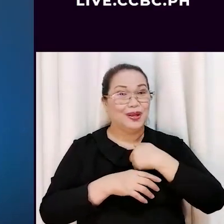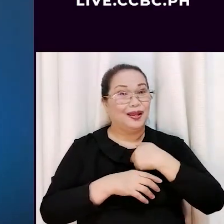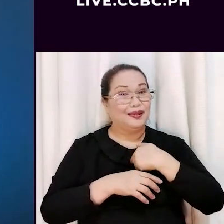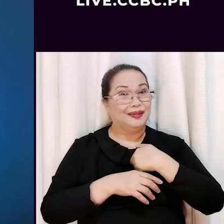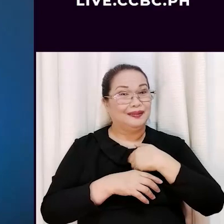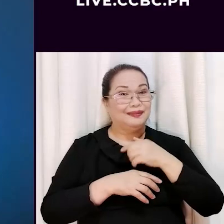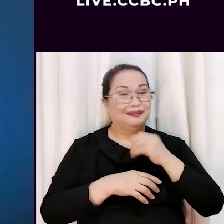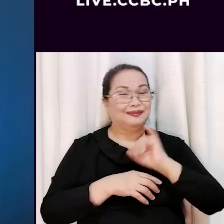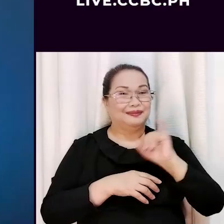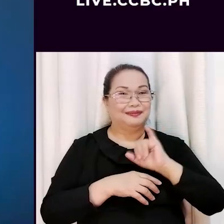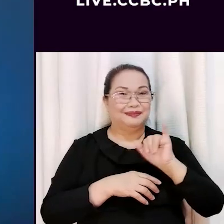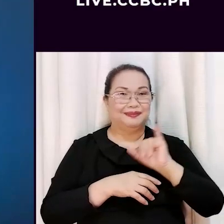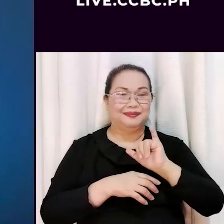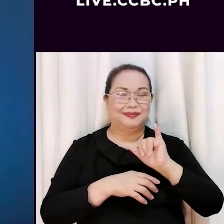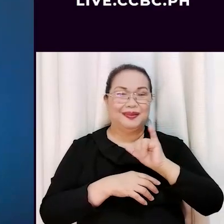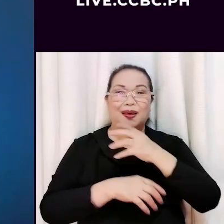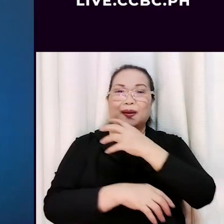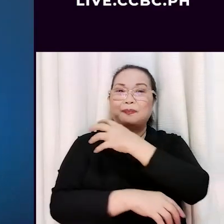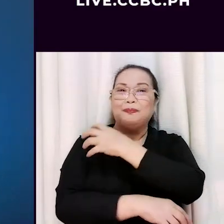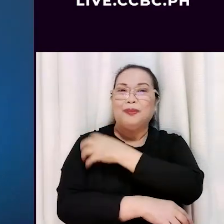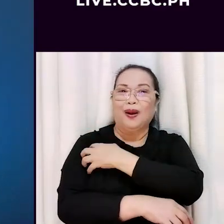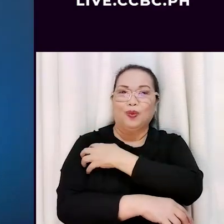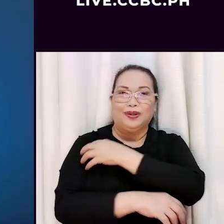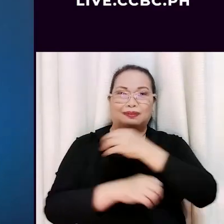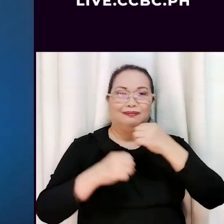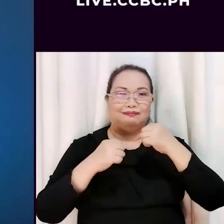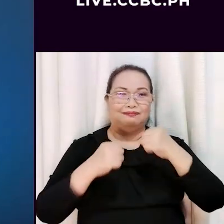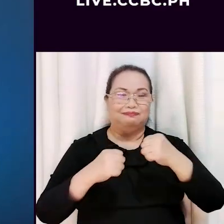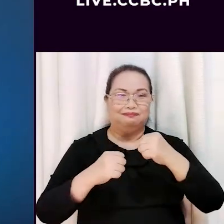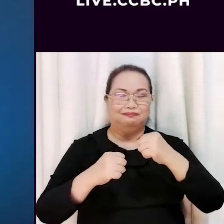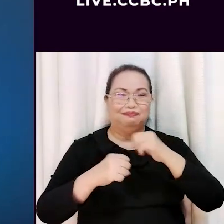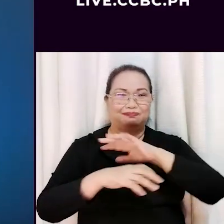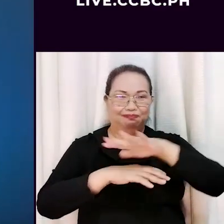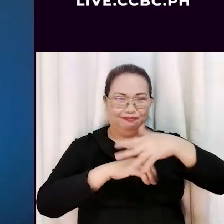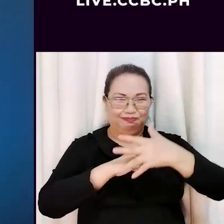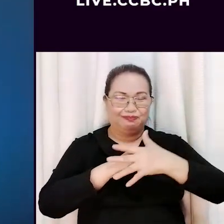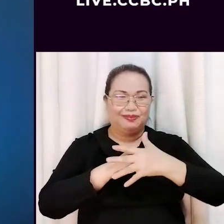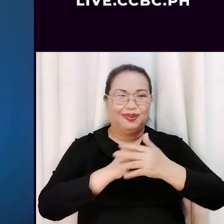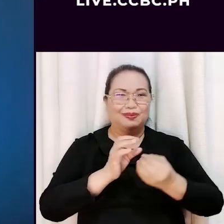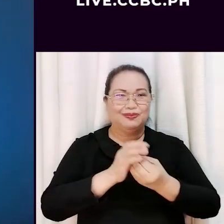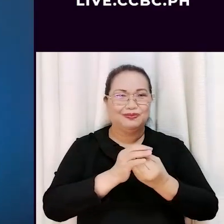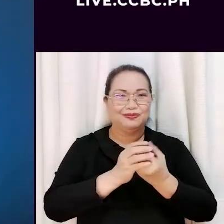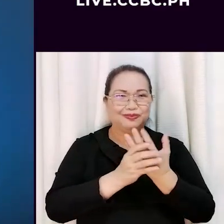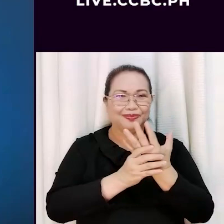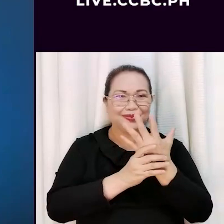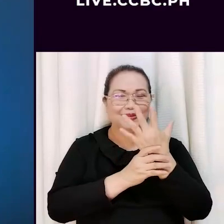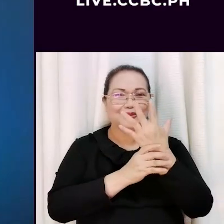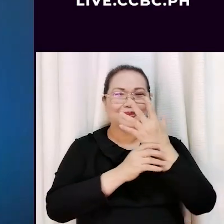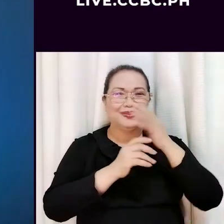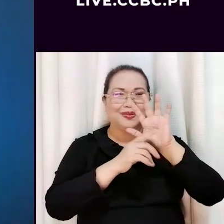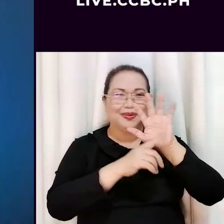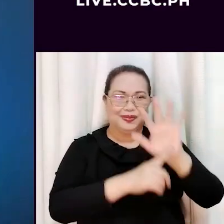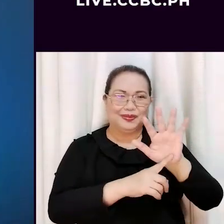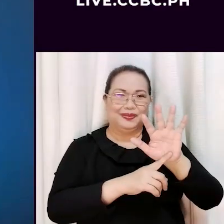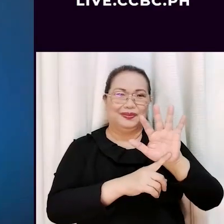my empowerment for us to emerge.